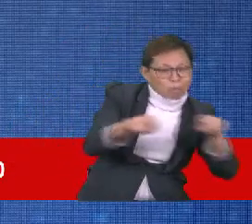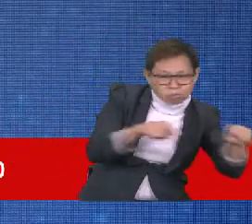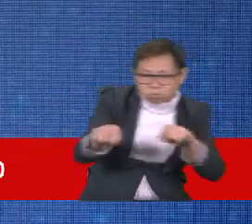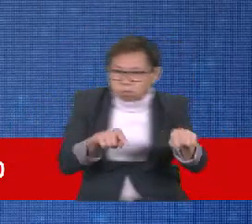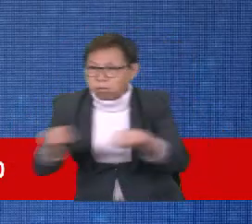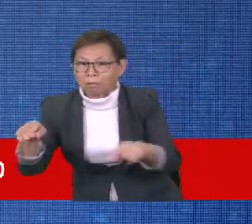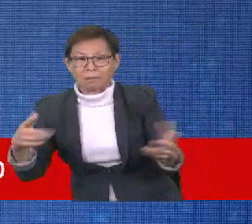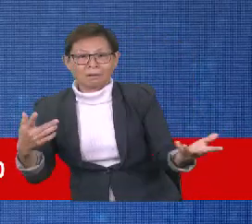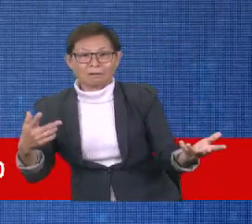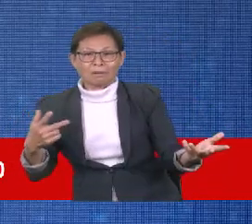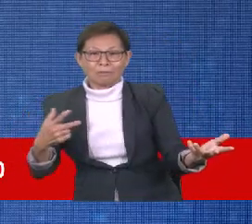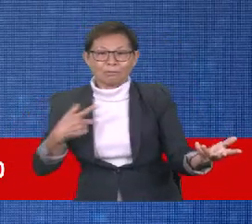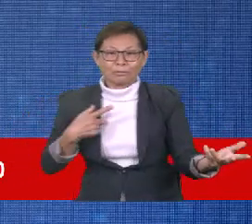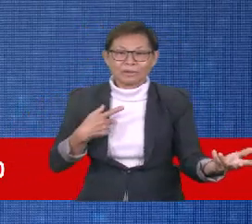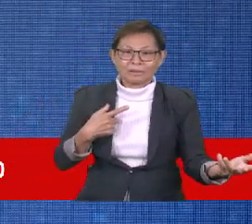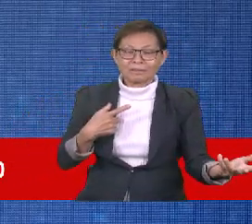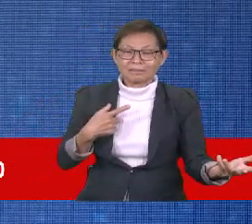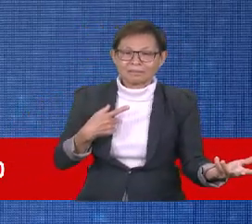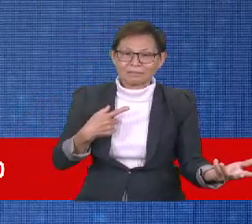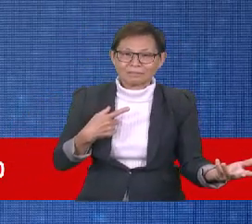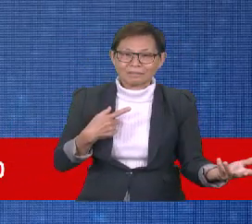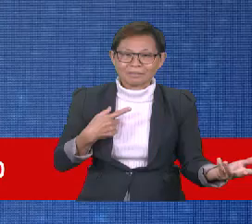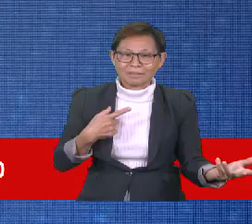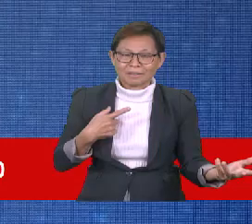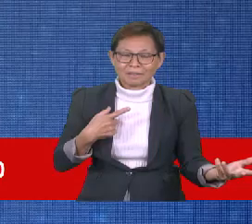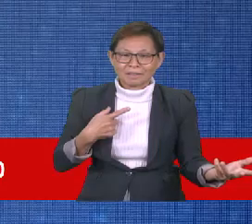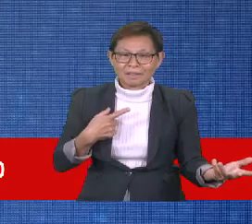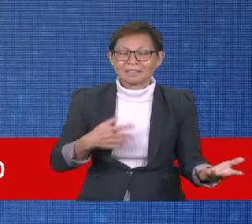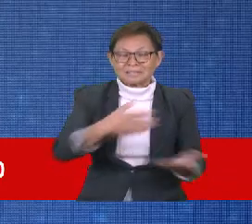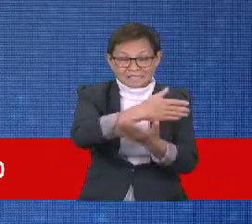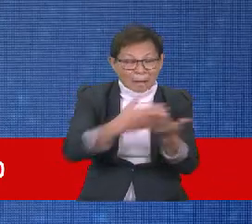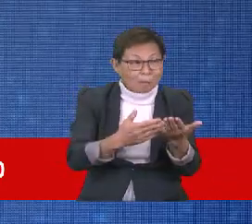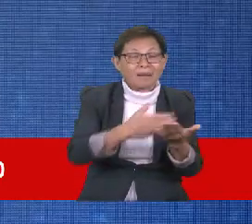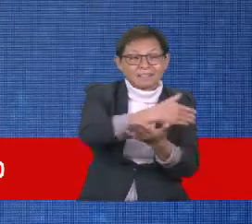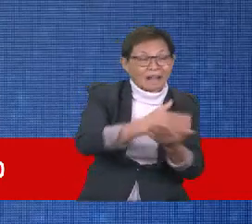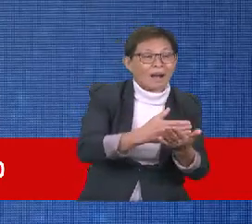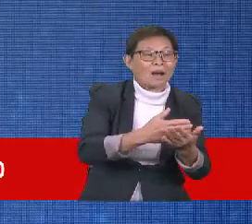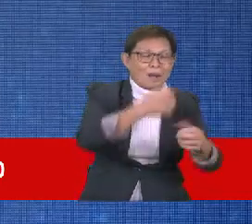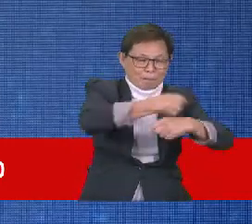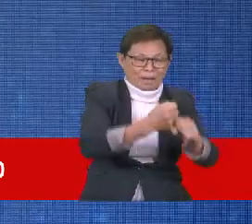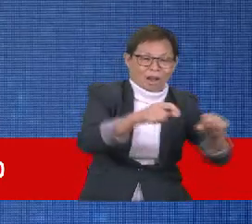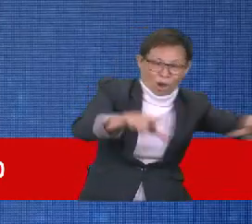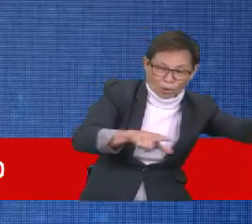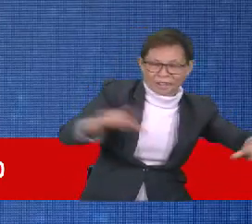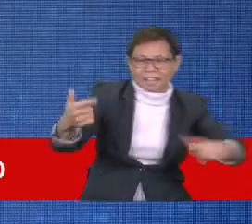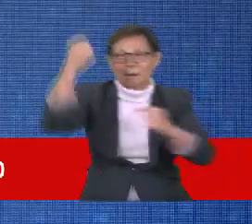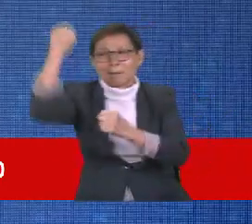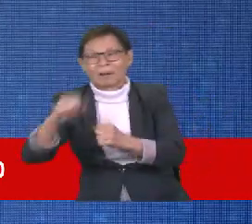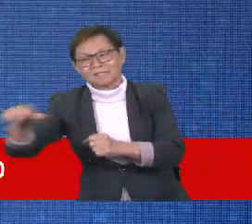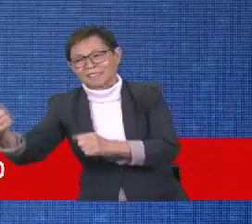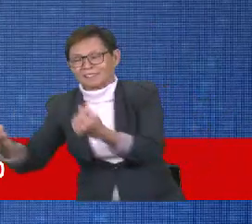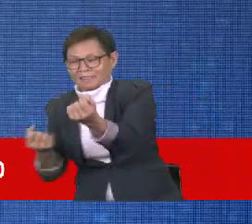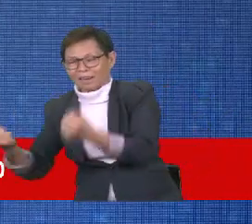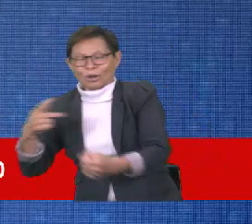We can't even think of someone should produce lorries and the other one bus or the other car.